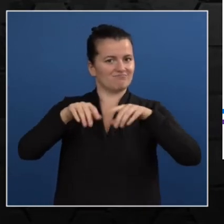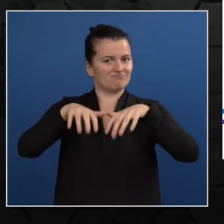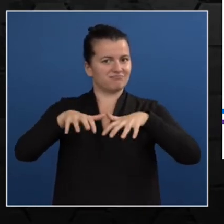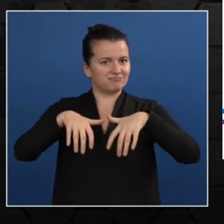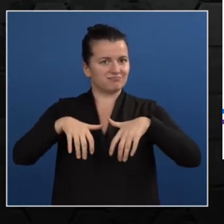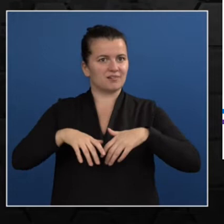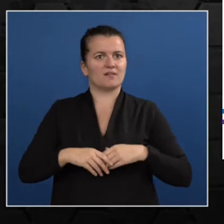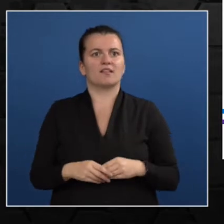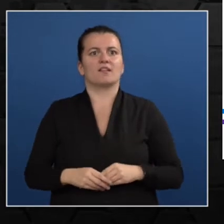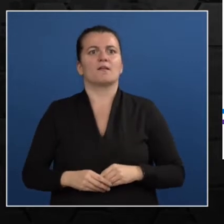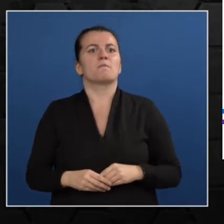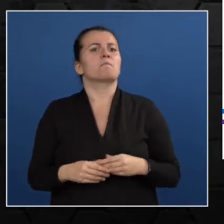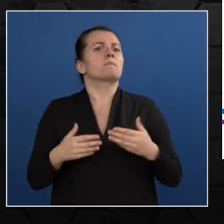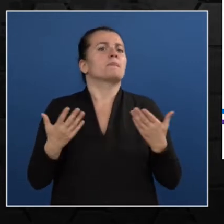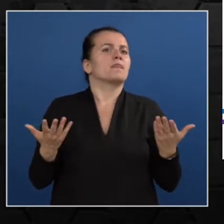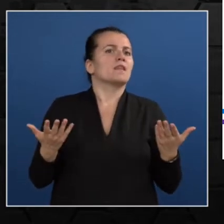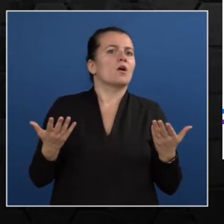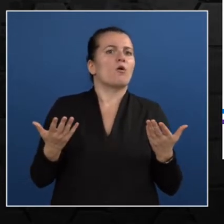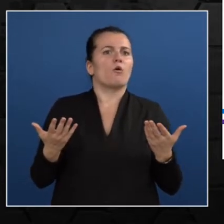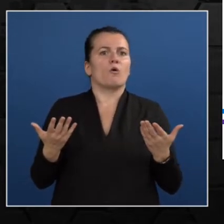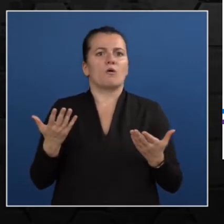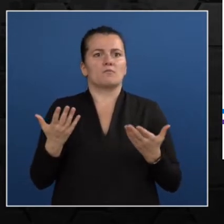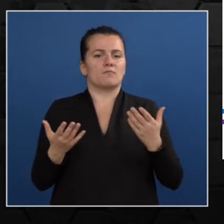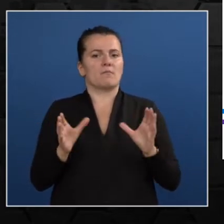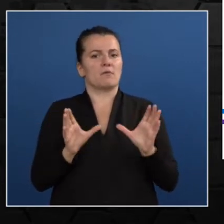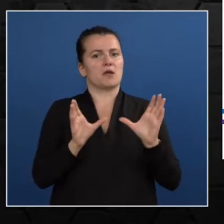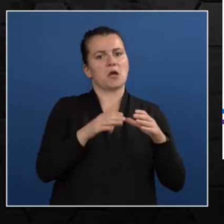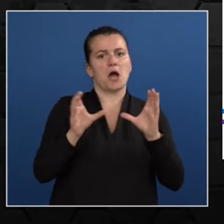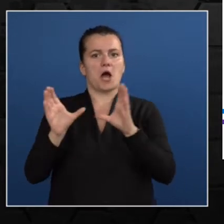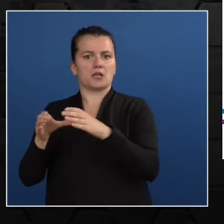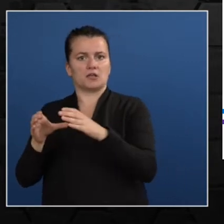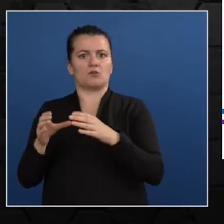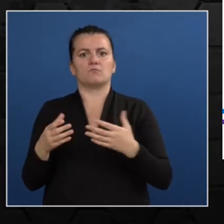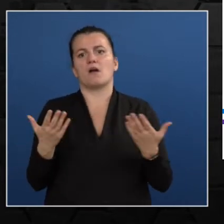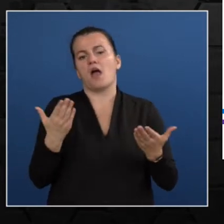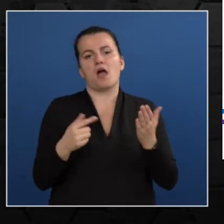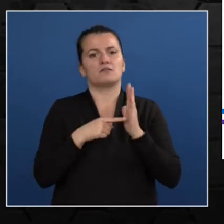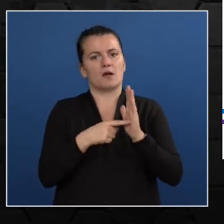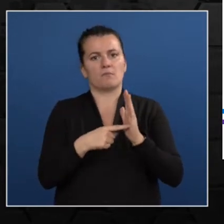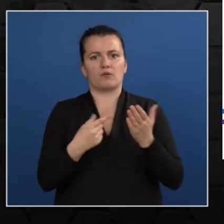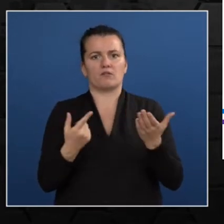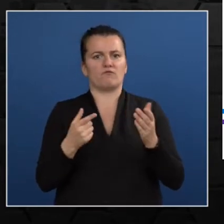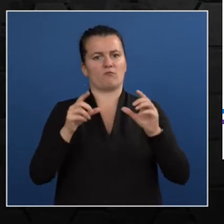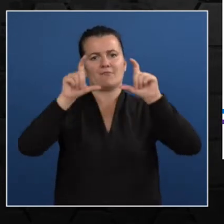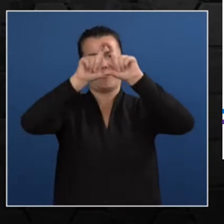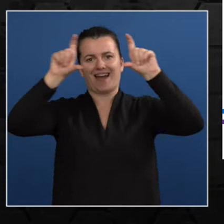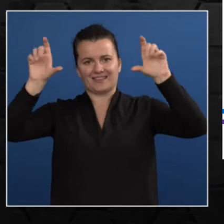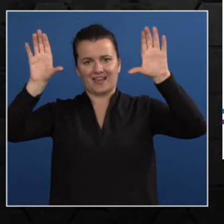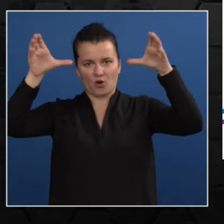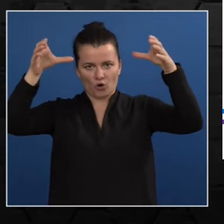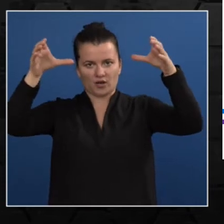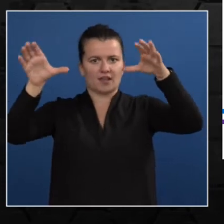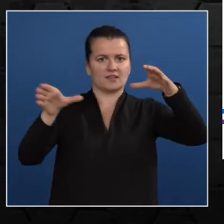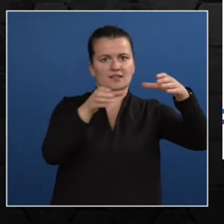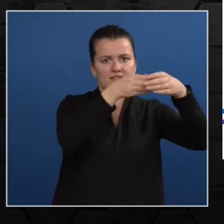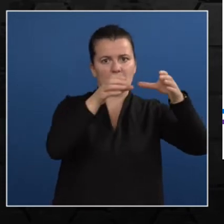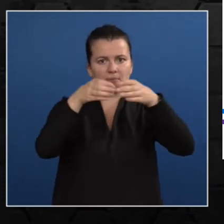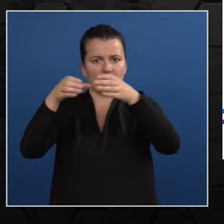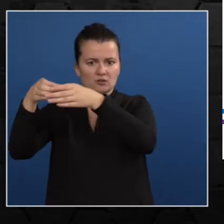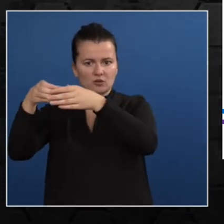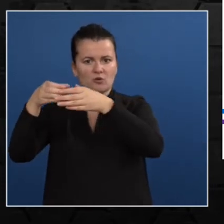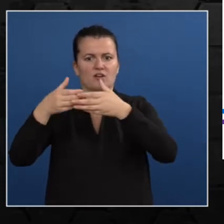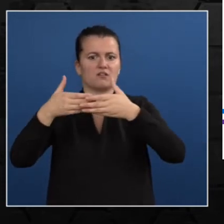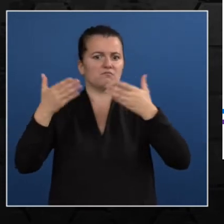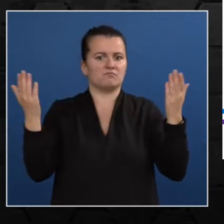proper sections for categories, they have proper sections for subcategories, they have proper tags and everything. Do you think that a person